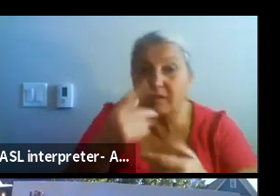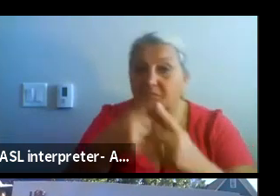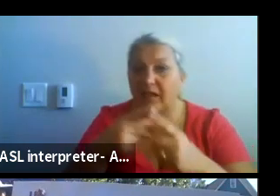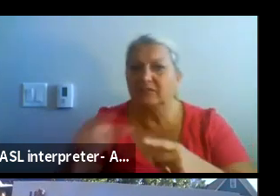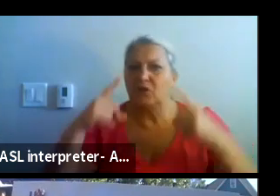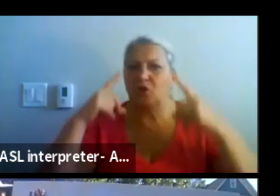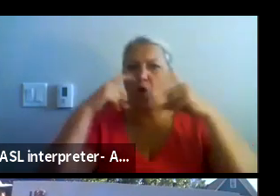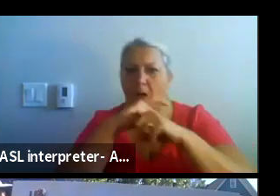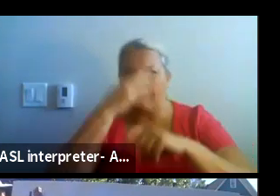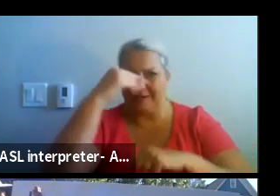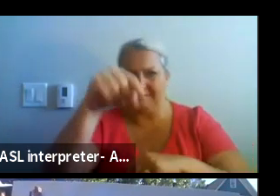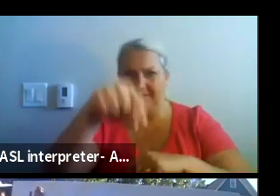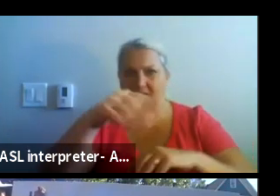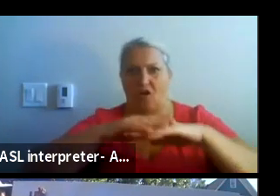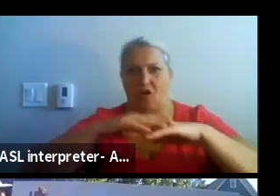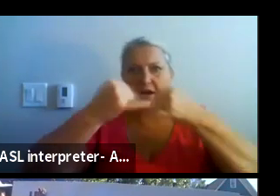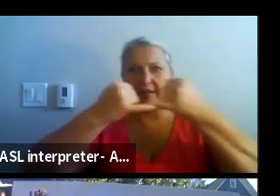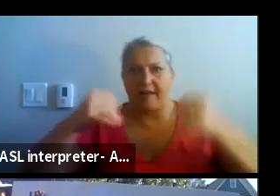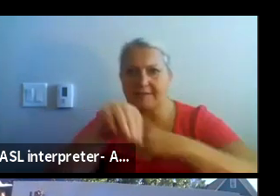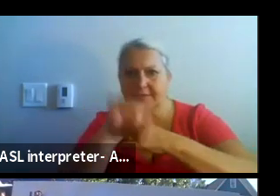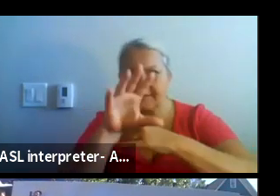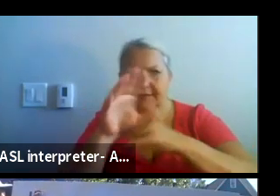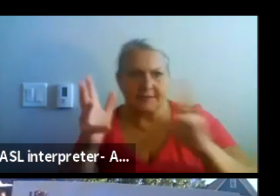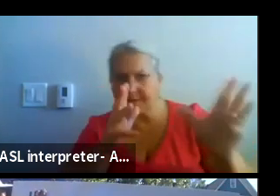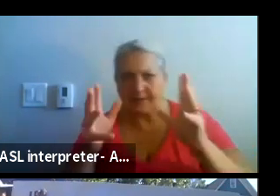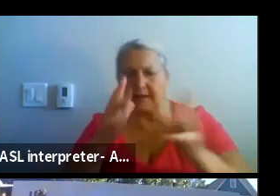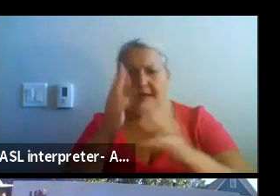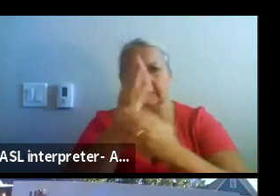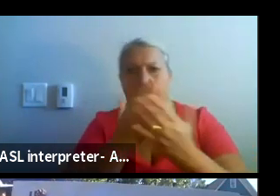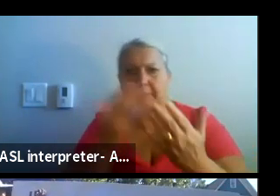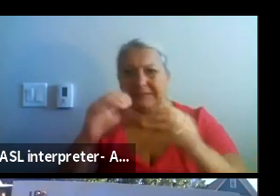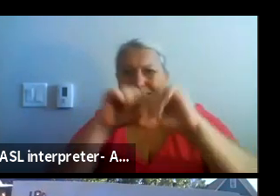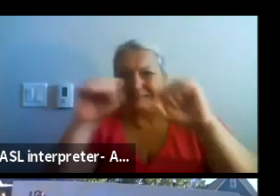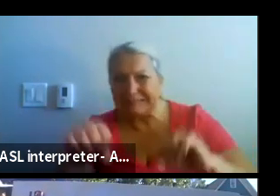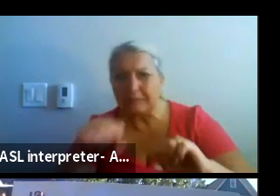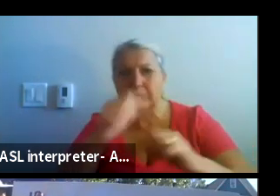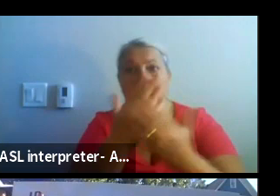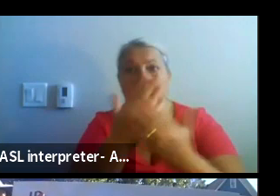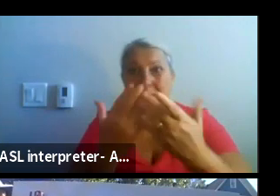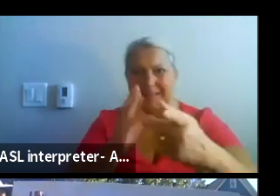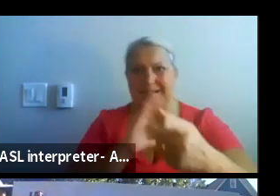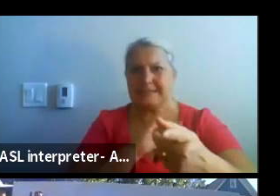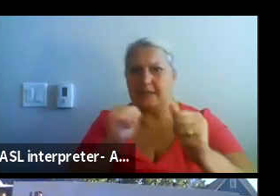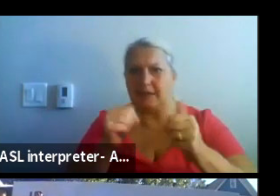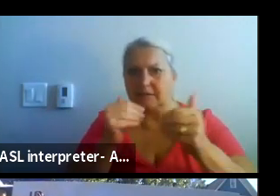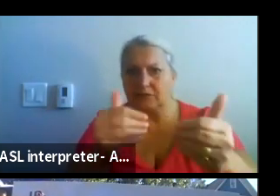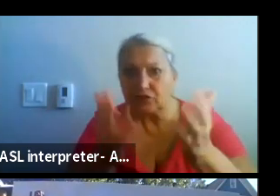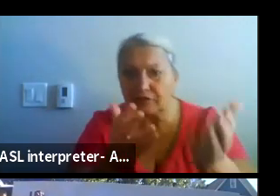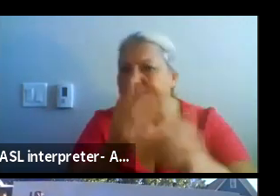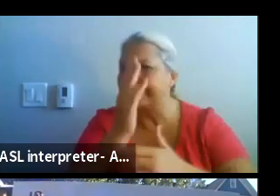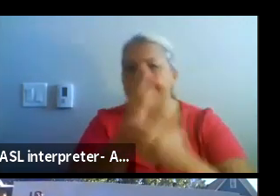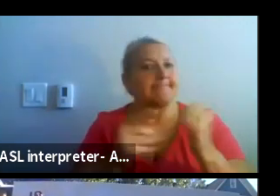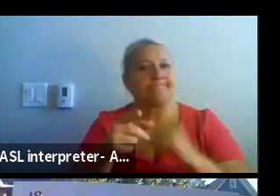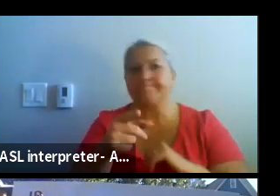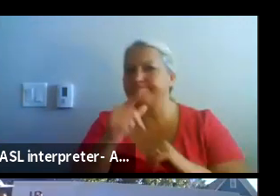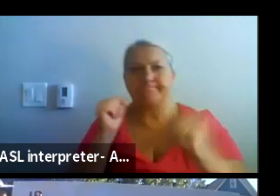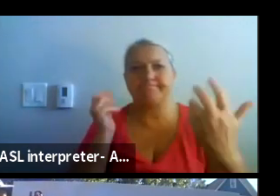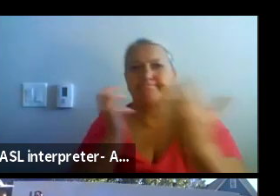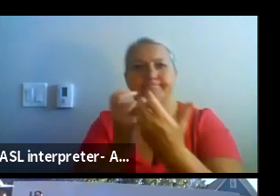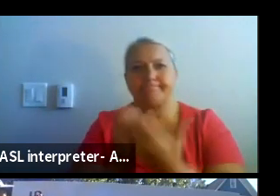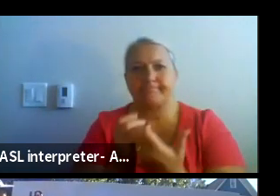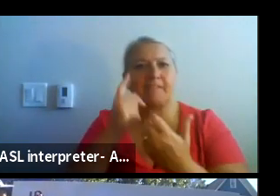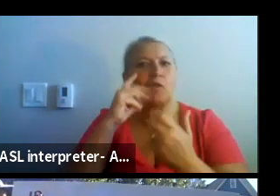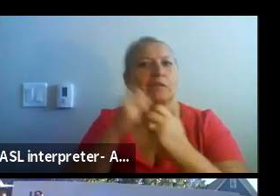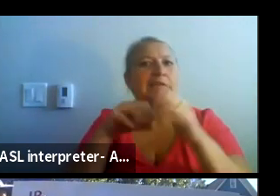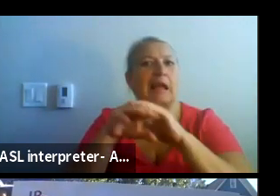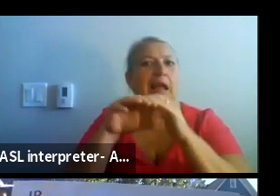online forums, which points to the limits of the programs and the systems we're using that don't consider or make space for accessibility